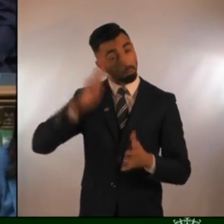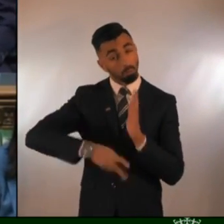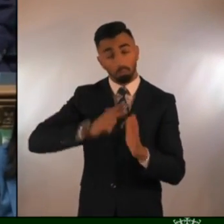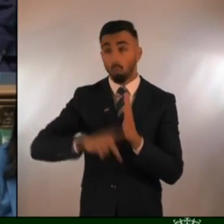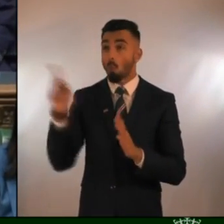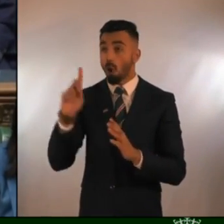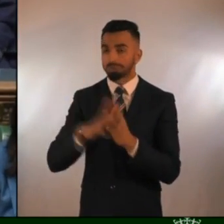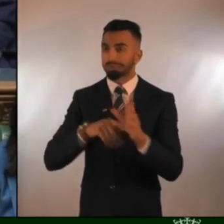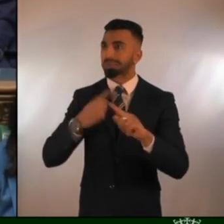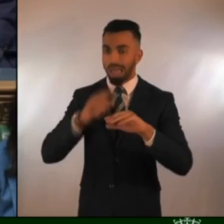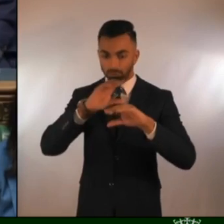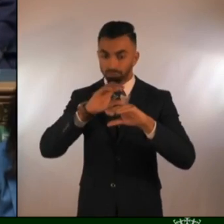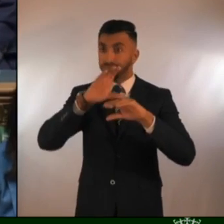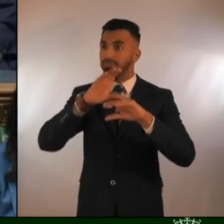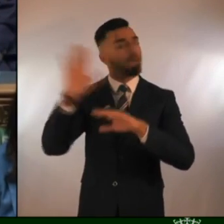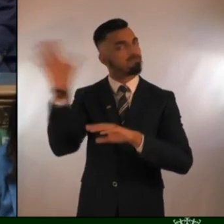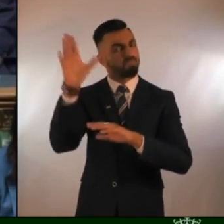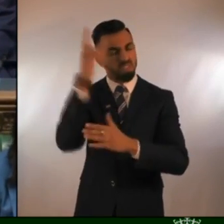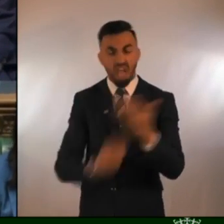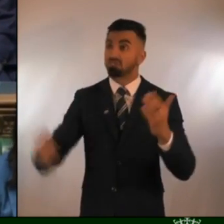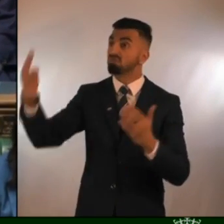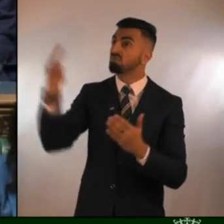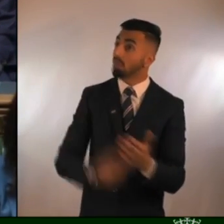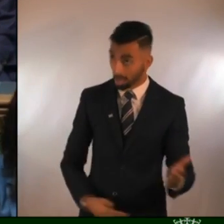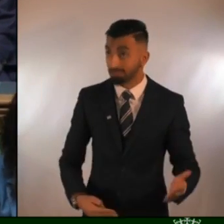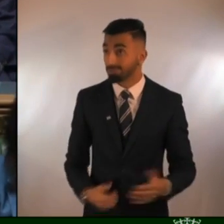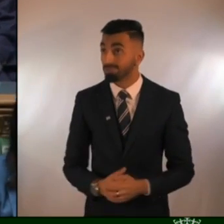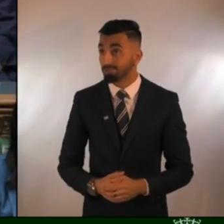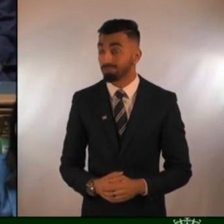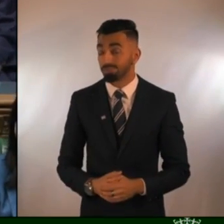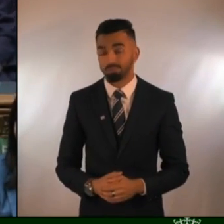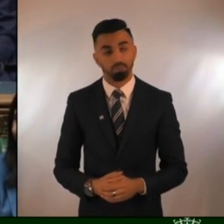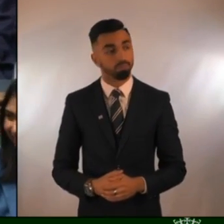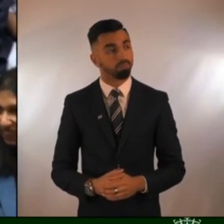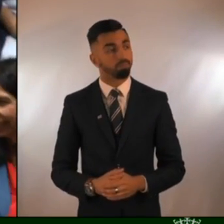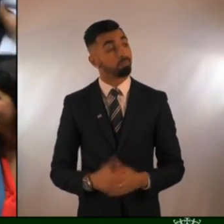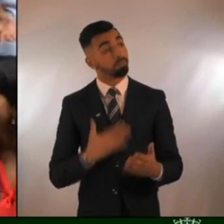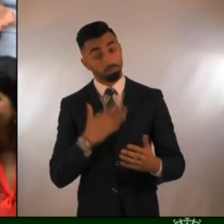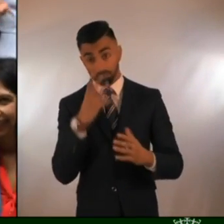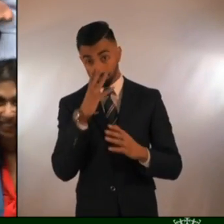Madam Deputy Speaker, pubs are at the centre of community life.